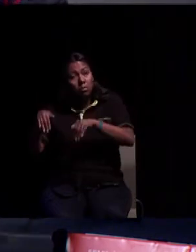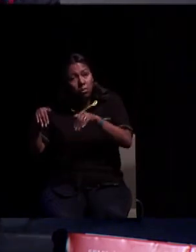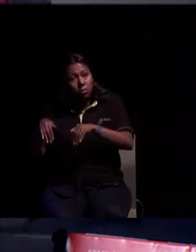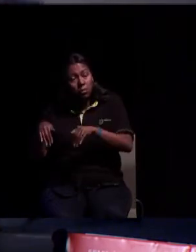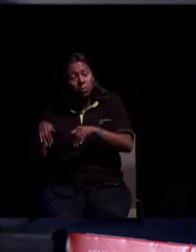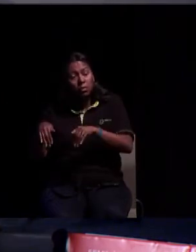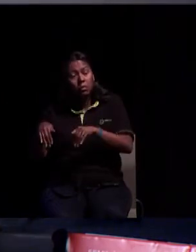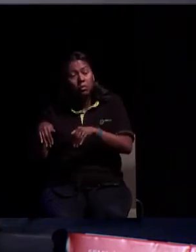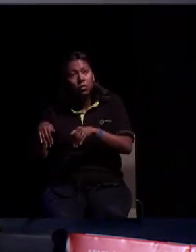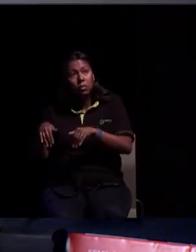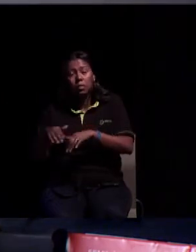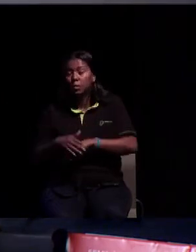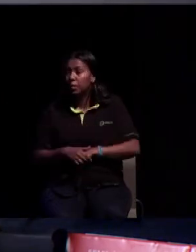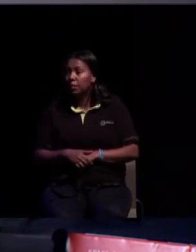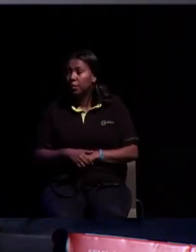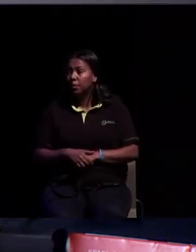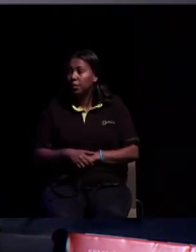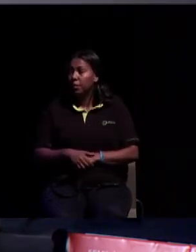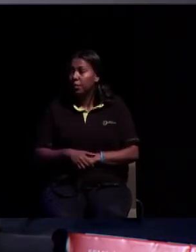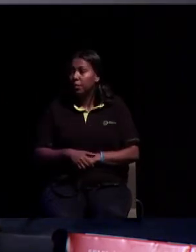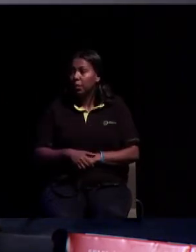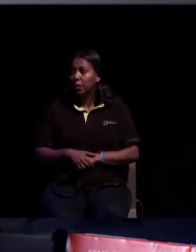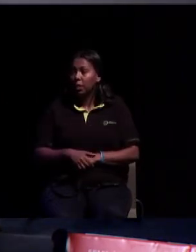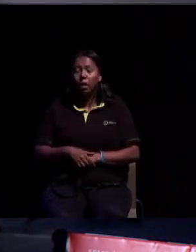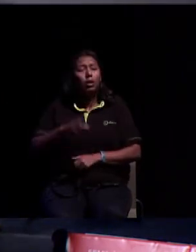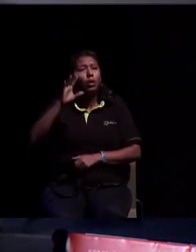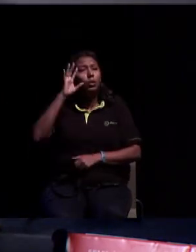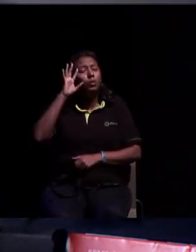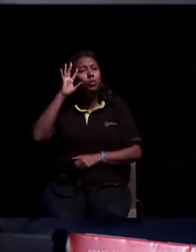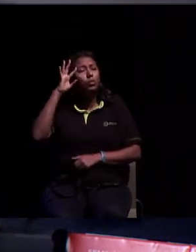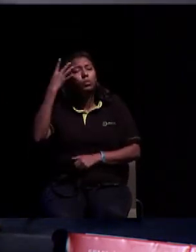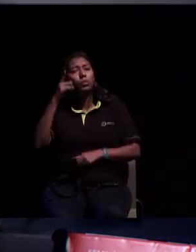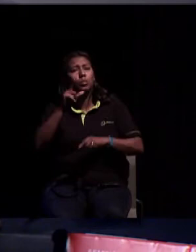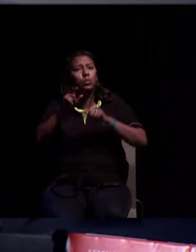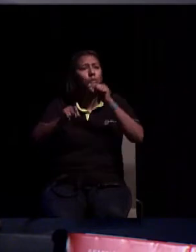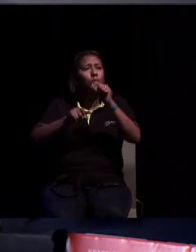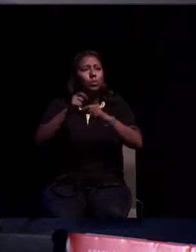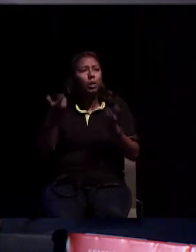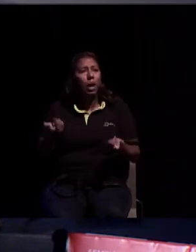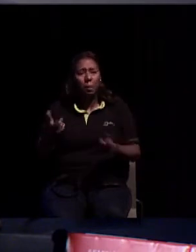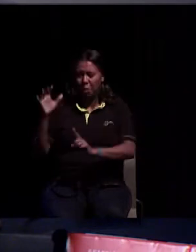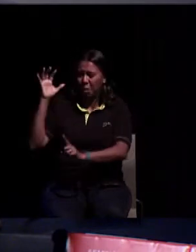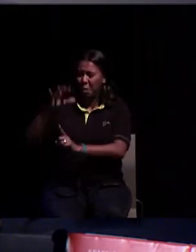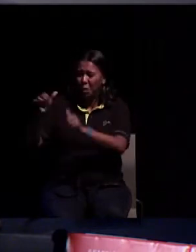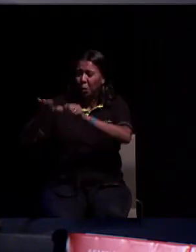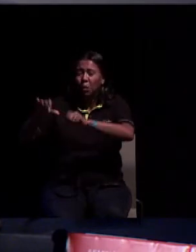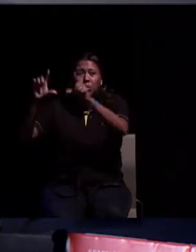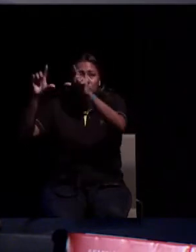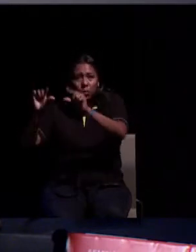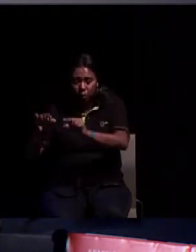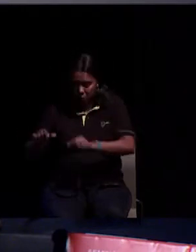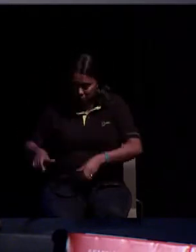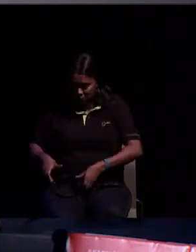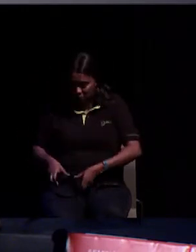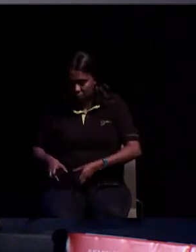são as ações que vocês vêm fazendo para minimizar esses impactos negativos?